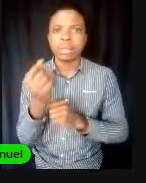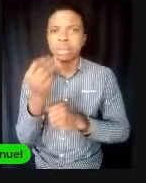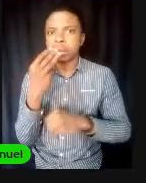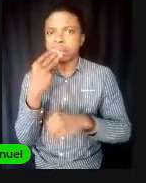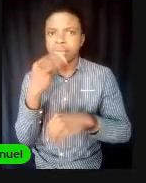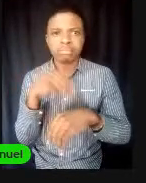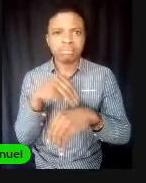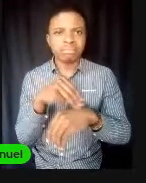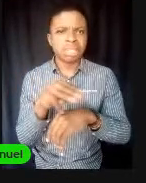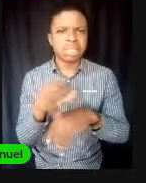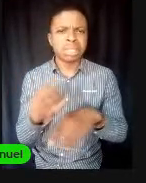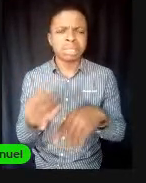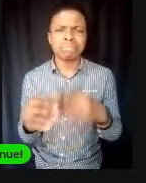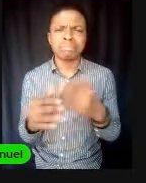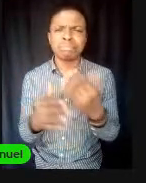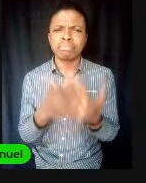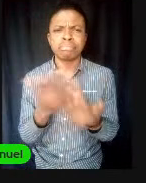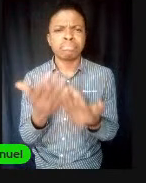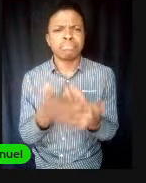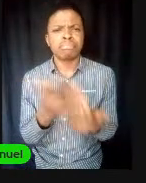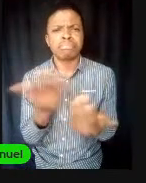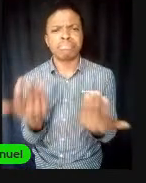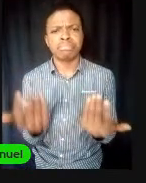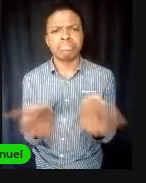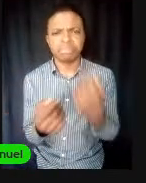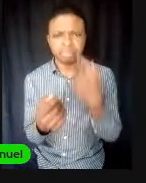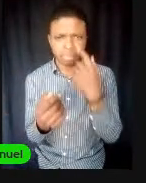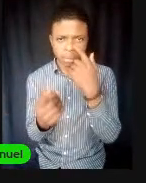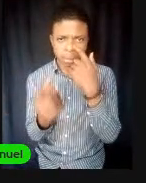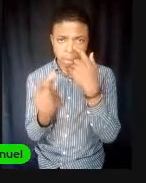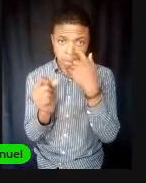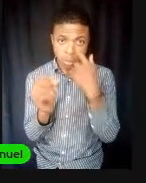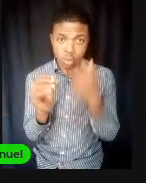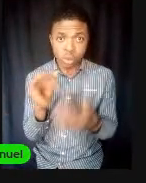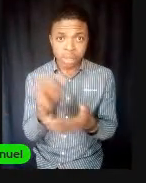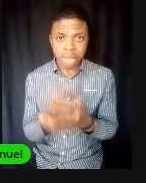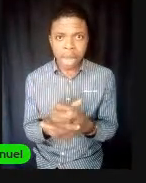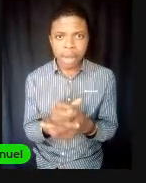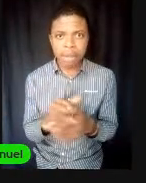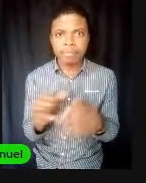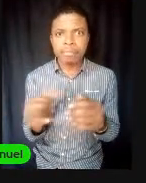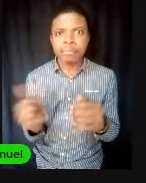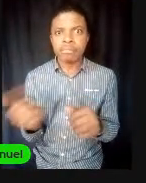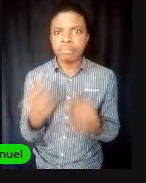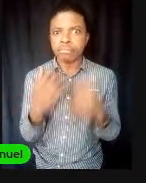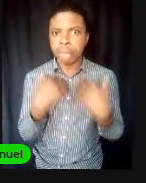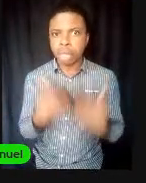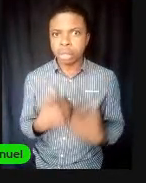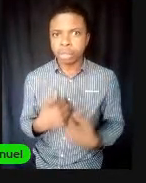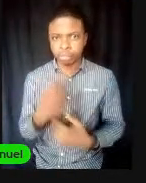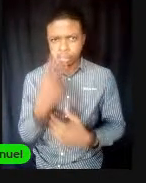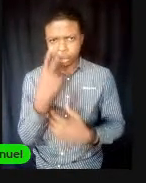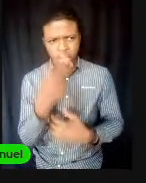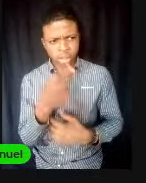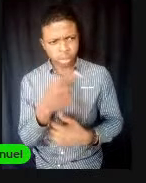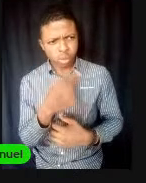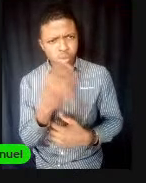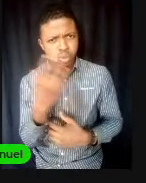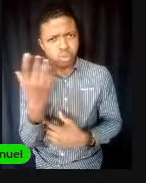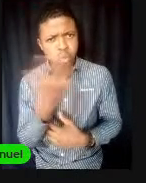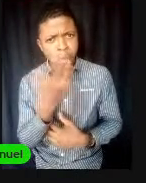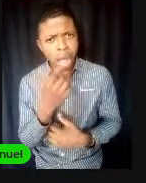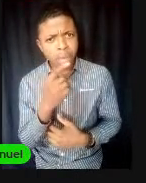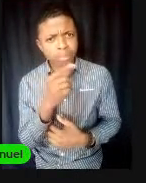as beautiful as it can be, so that it will be compelling, so that anybody that sees your work will be like, wow, this